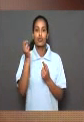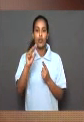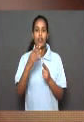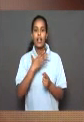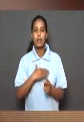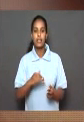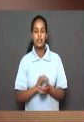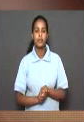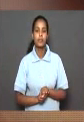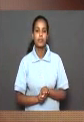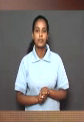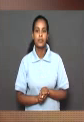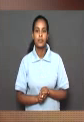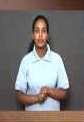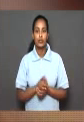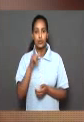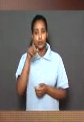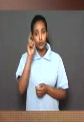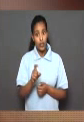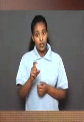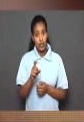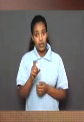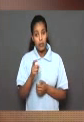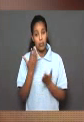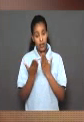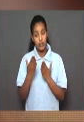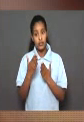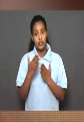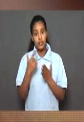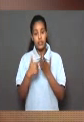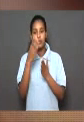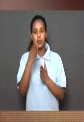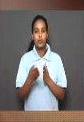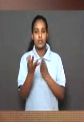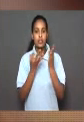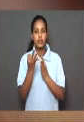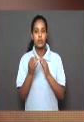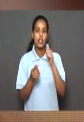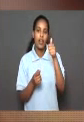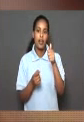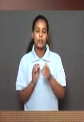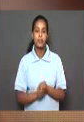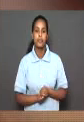elements. You should have matched this block with description A.